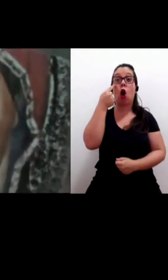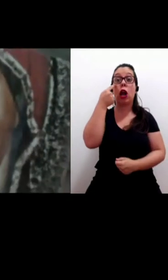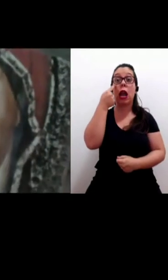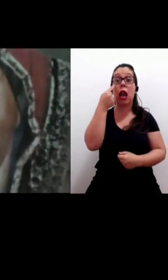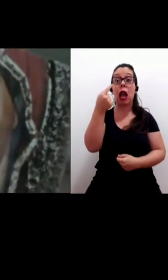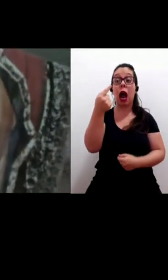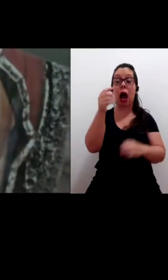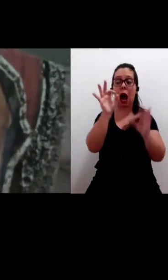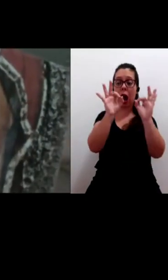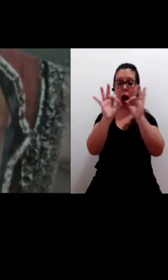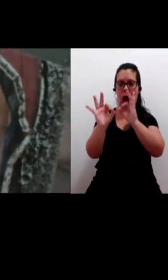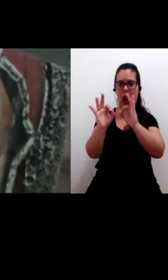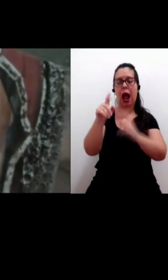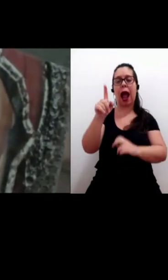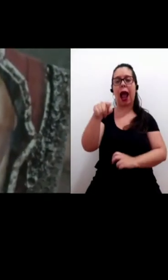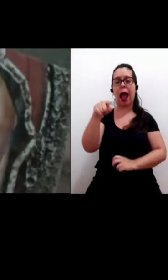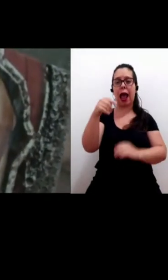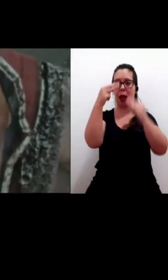Mary. And